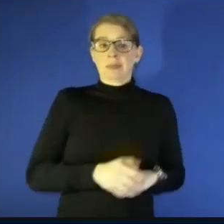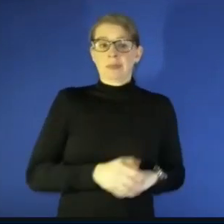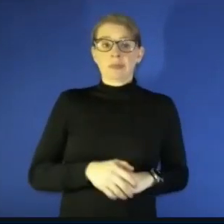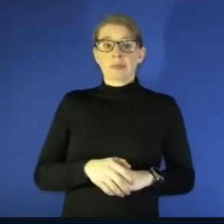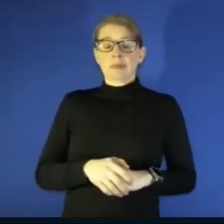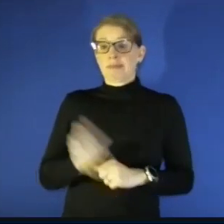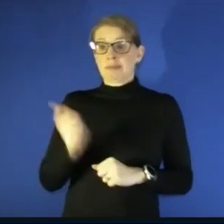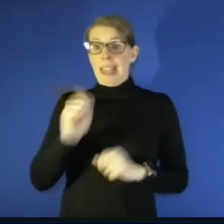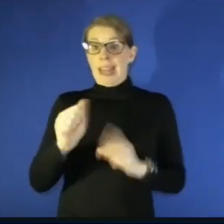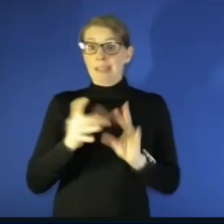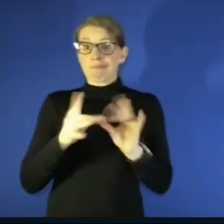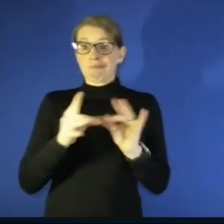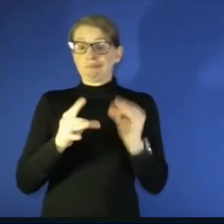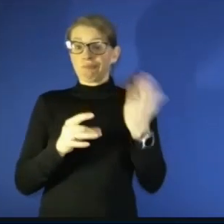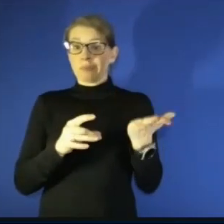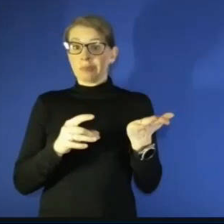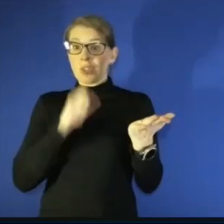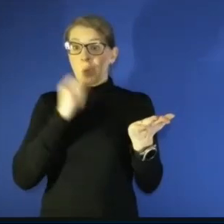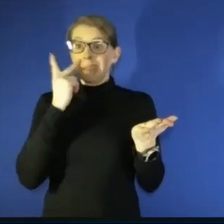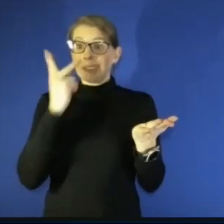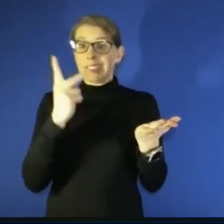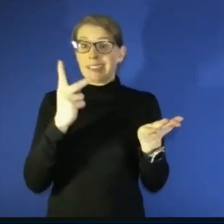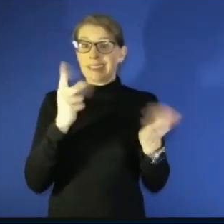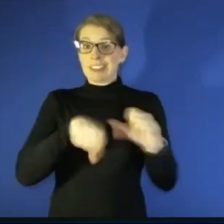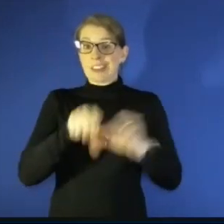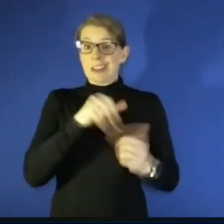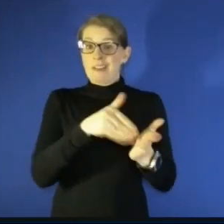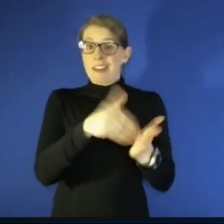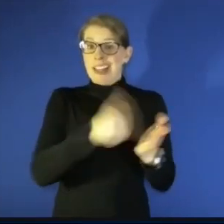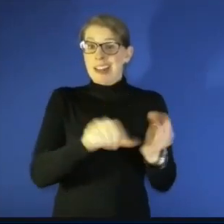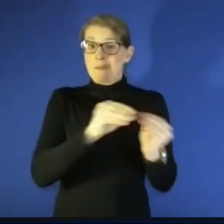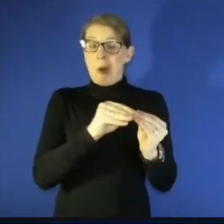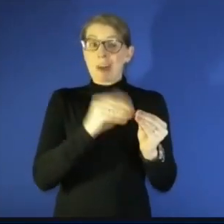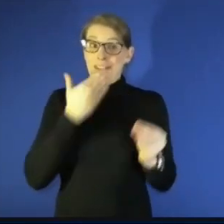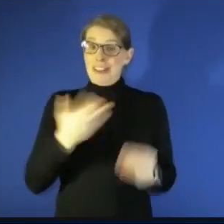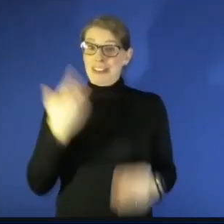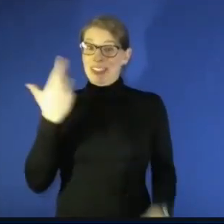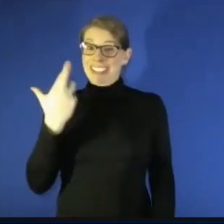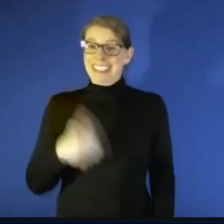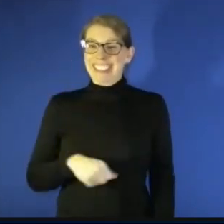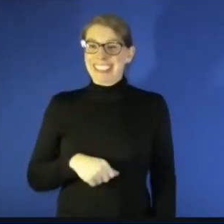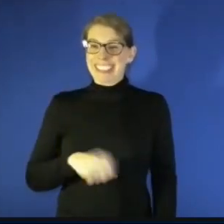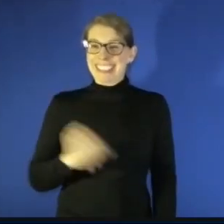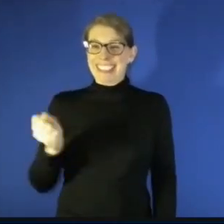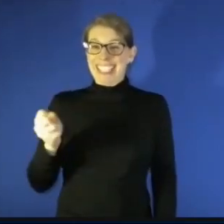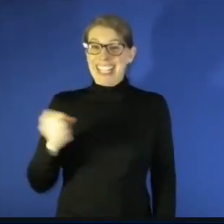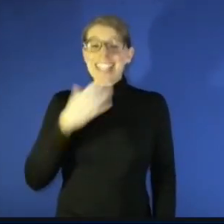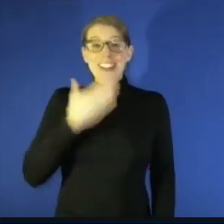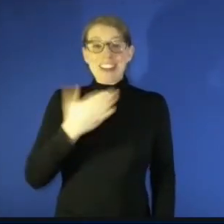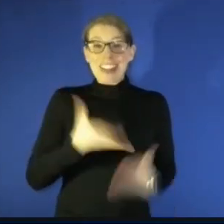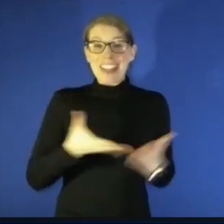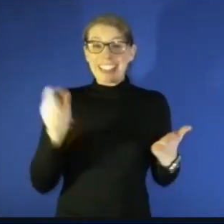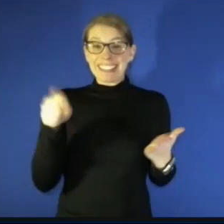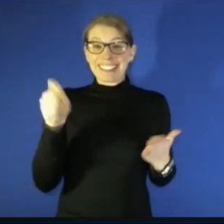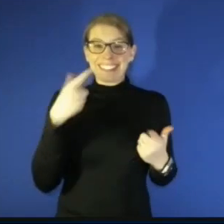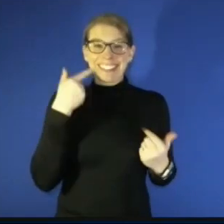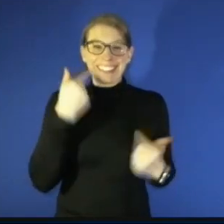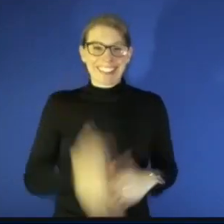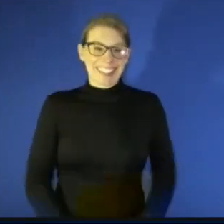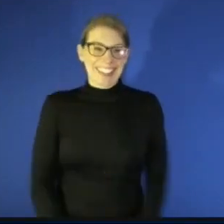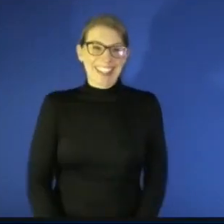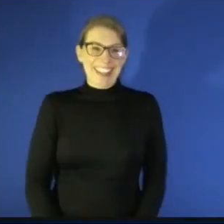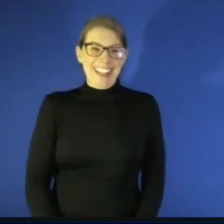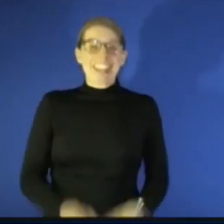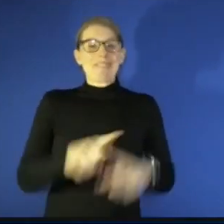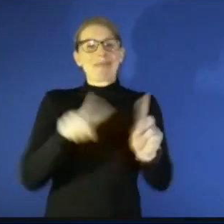Because I guess you guys don't see each other that often anymore, for good reason. That's a good thing.